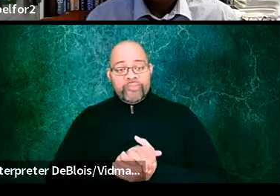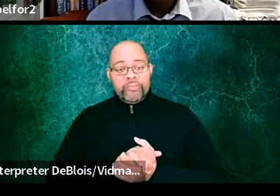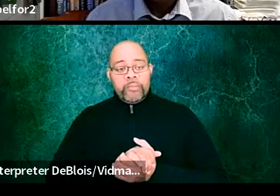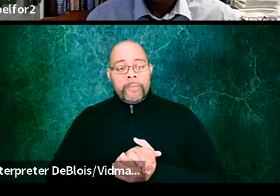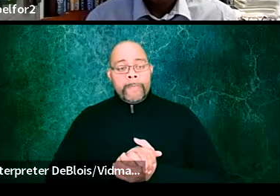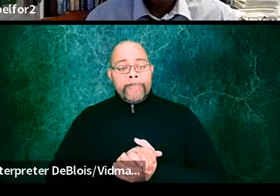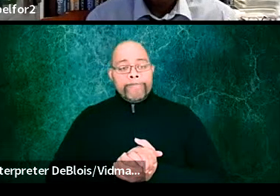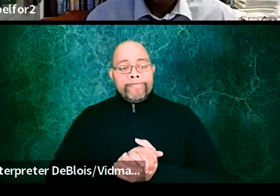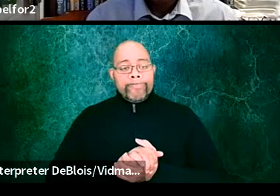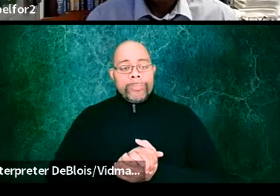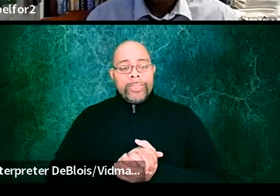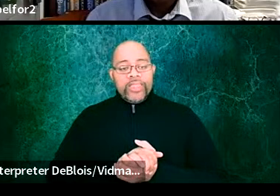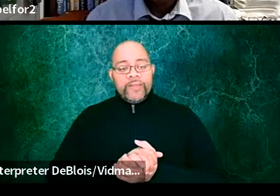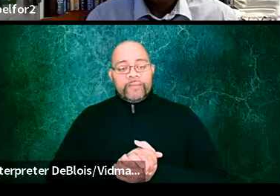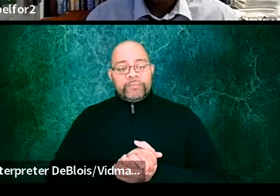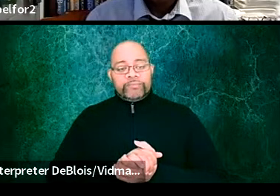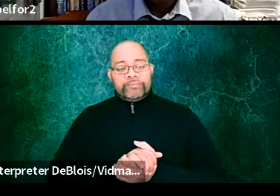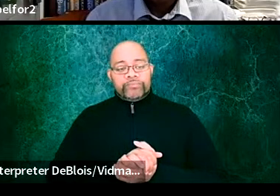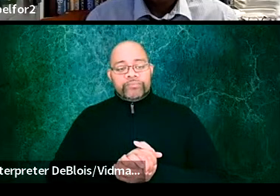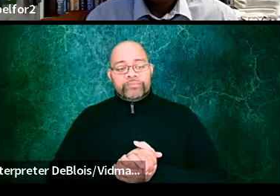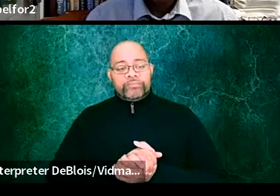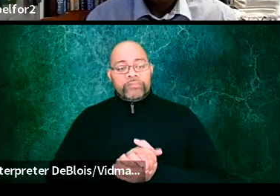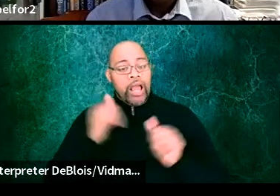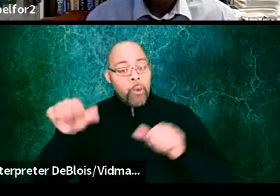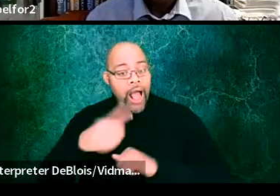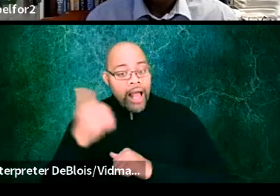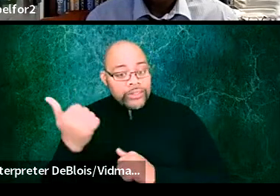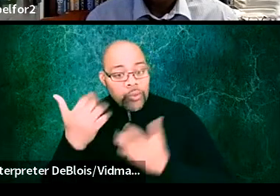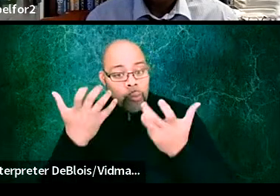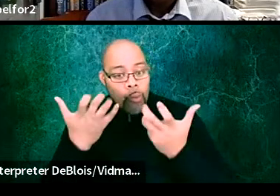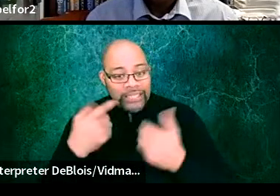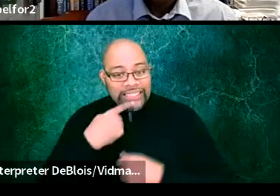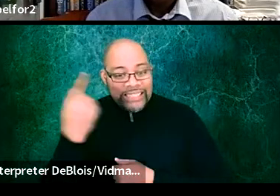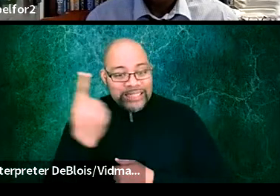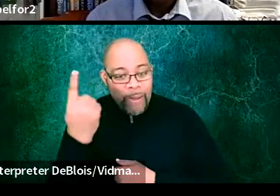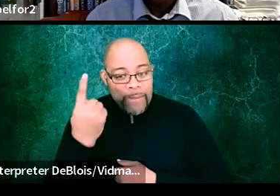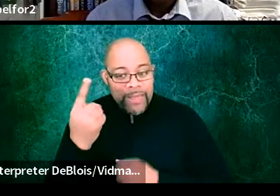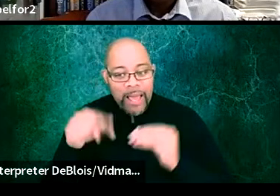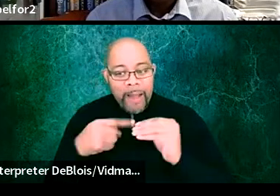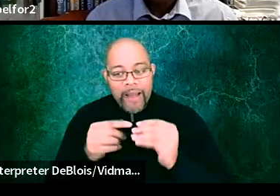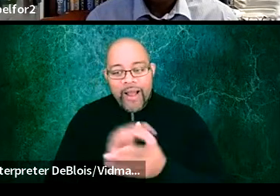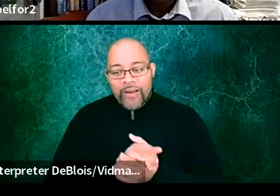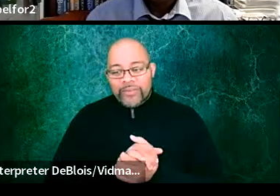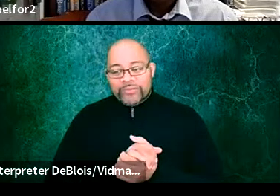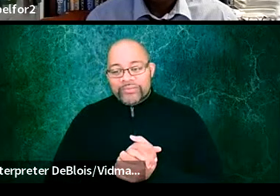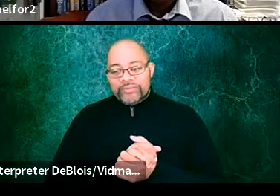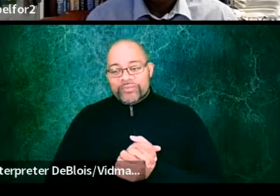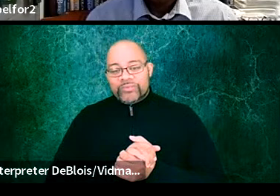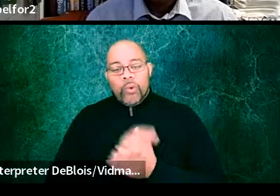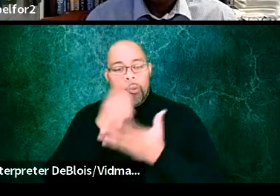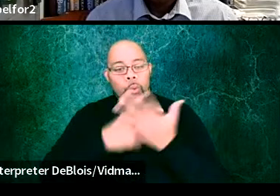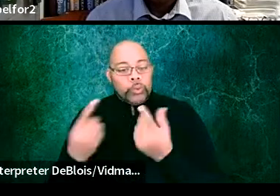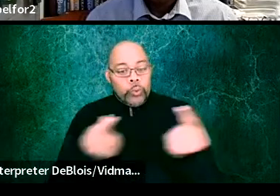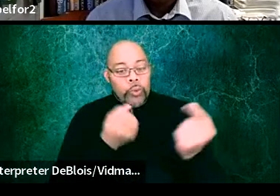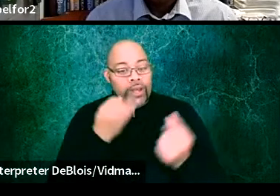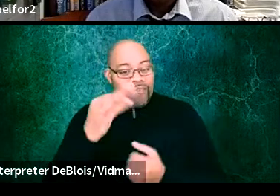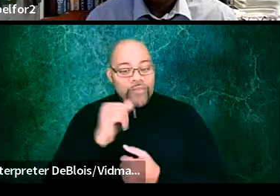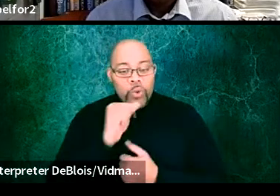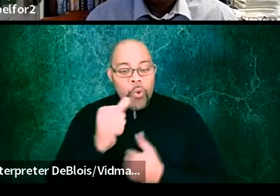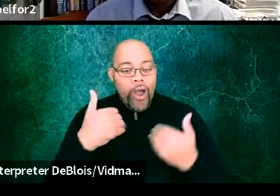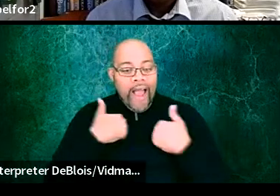And is there anybody else who wants to say something about, what to do if you don't